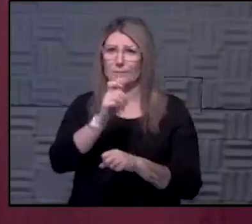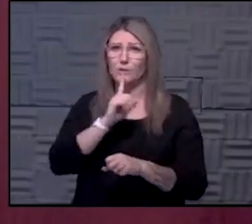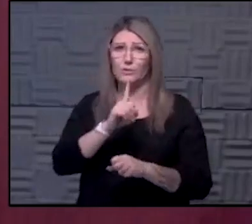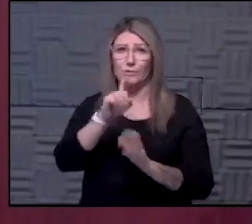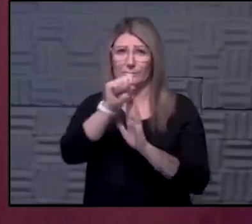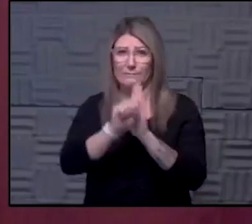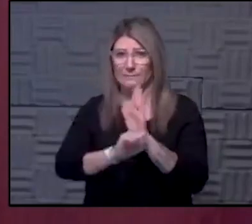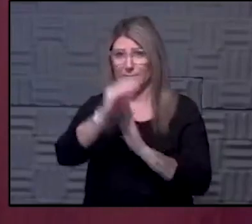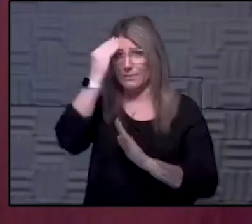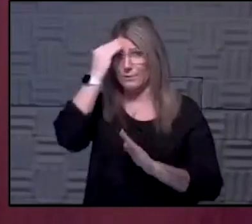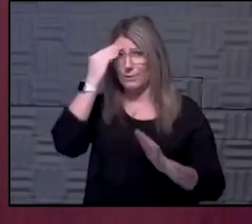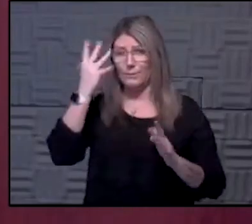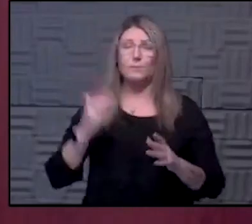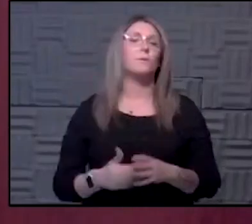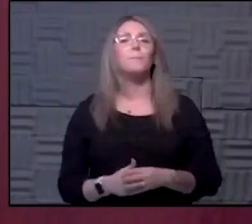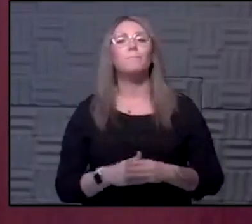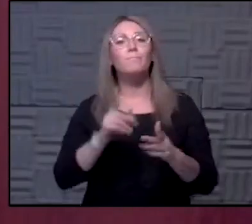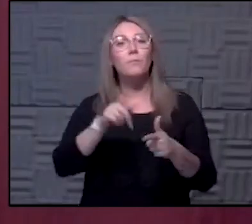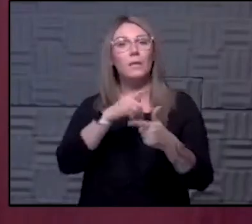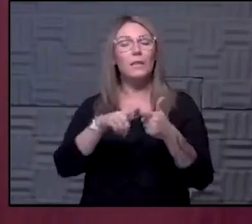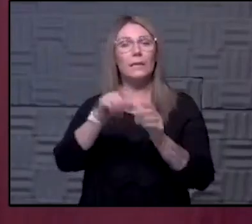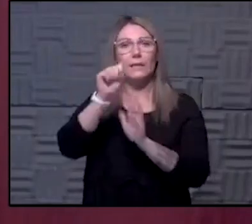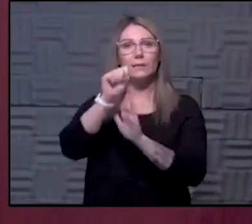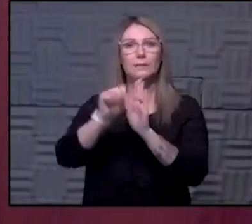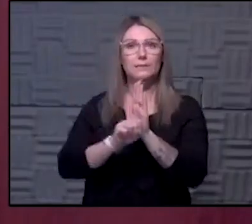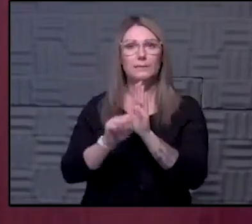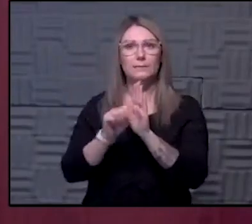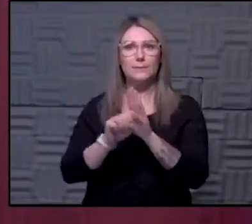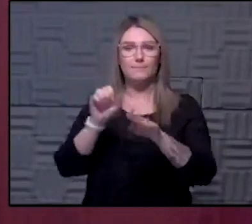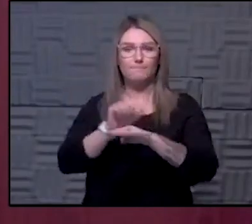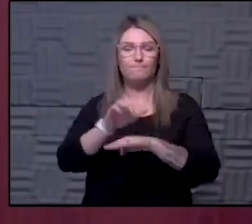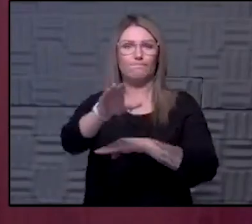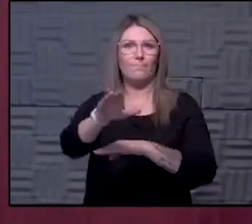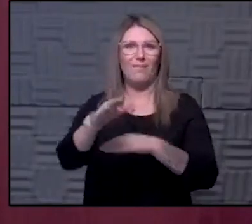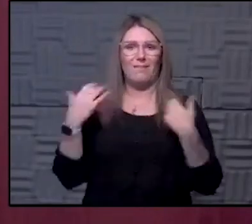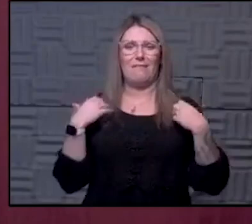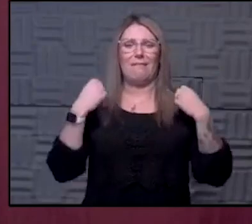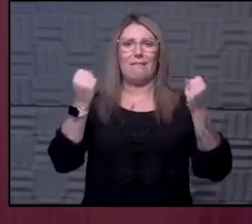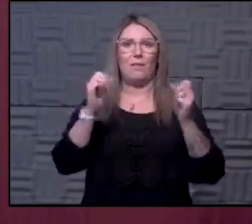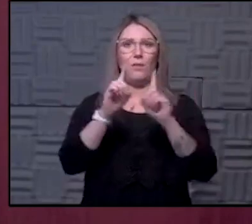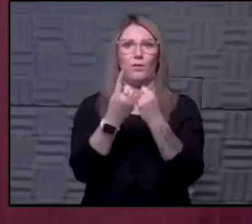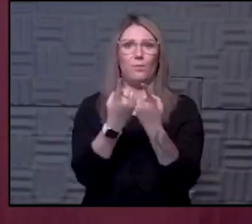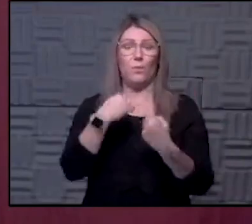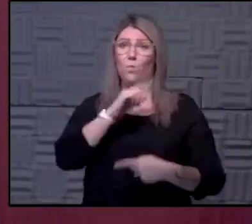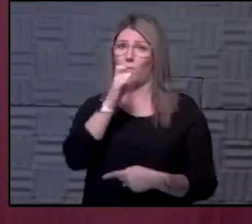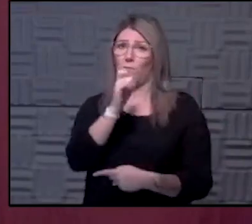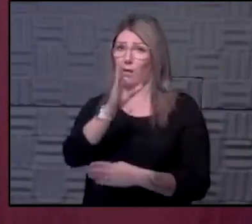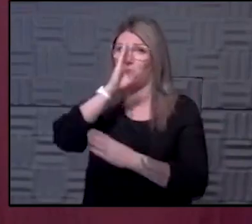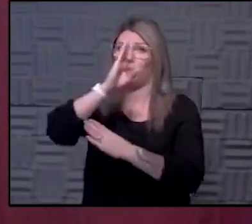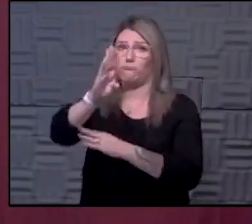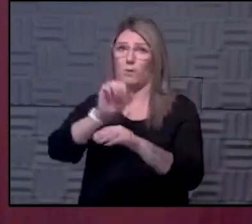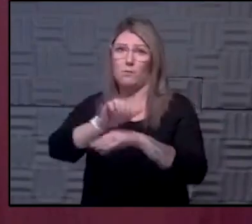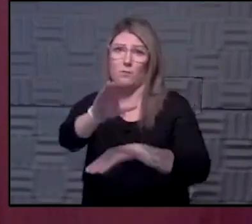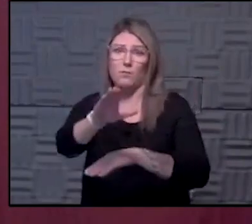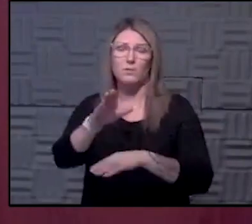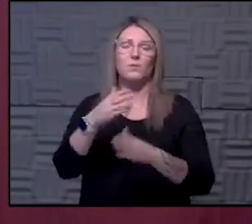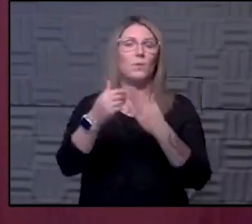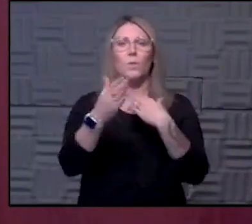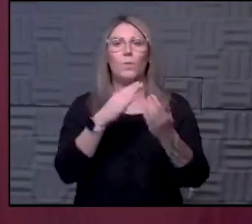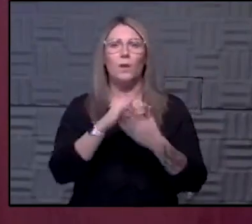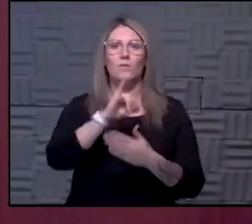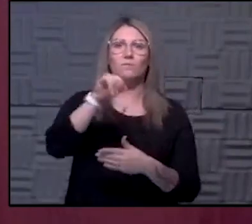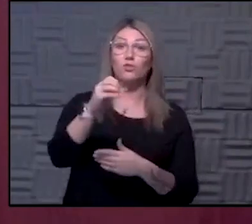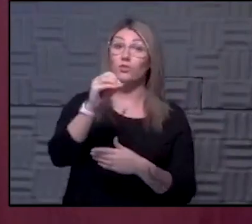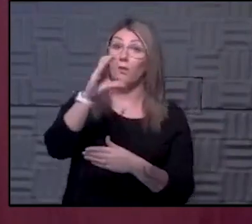sure. And then the state is giving it to the health departments. We're not getting direct shipments of vaccines, so then we get whatever Johnson